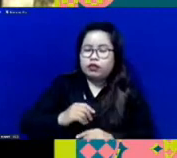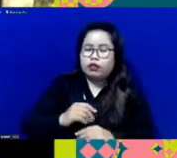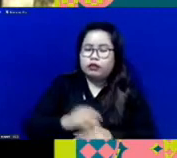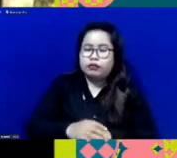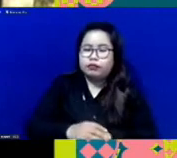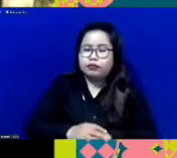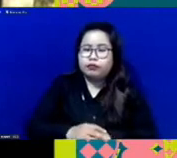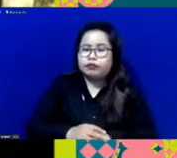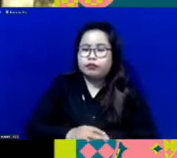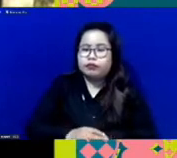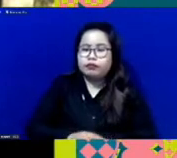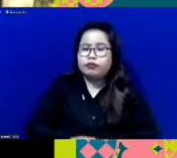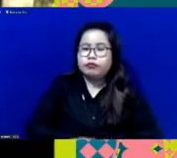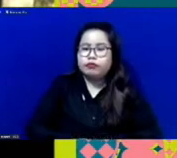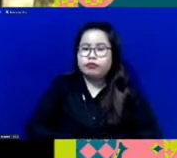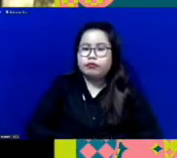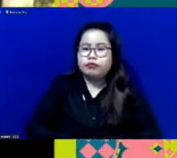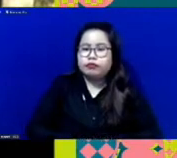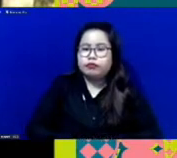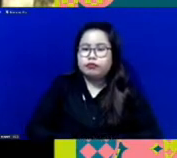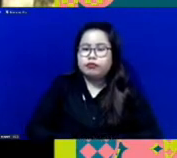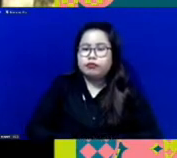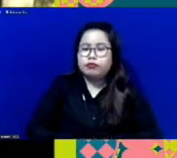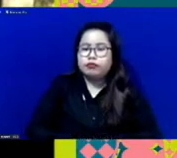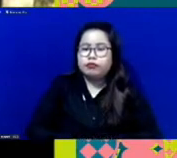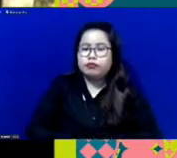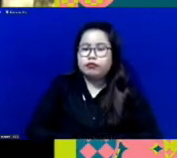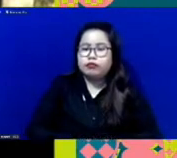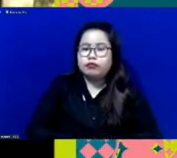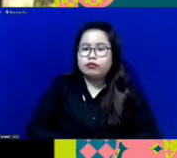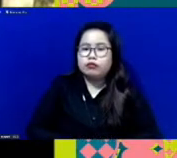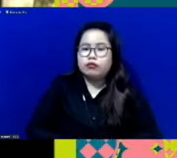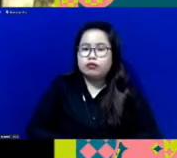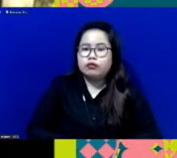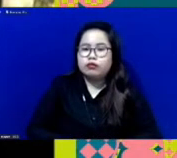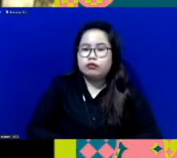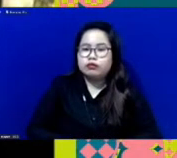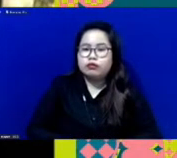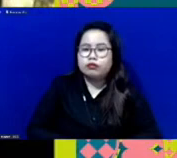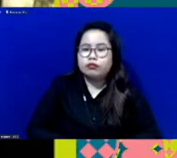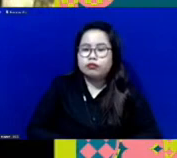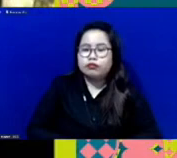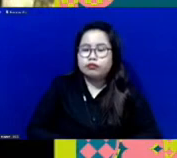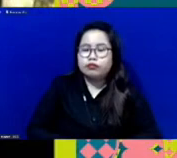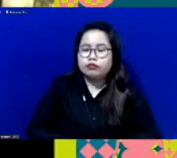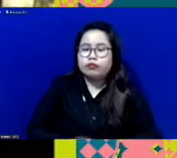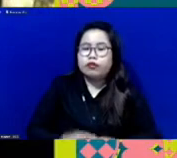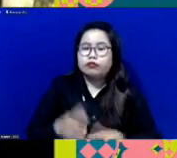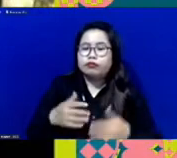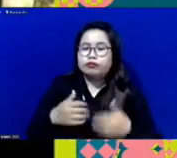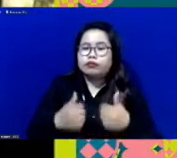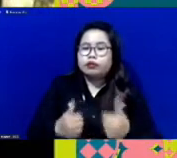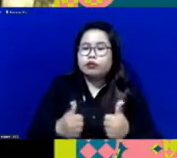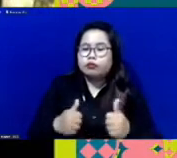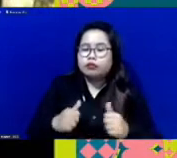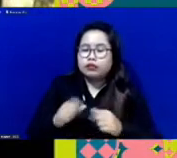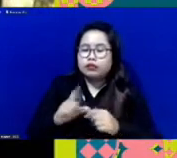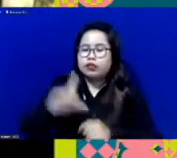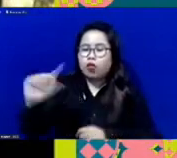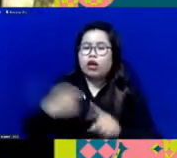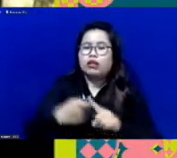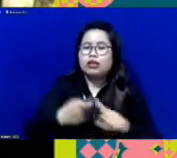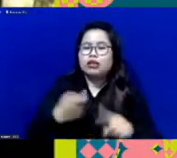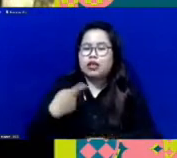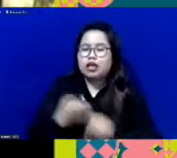the narratives around the beliefs that might take us apart from each other, but common on the